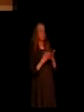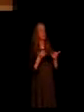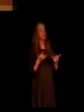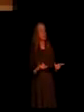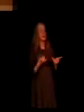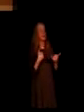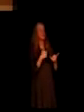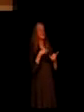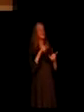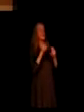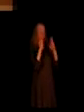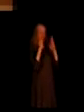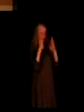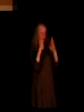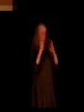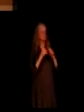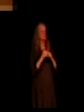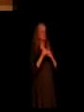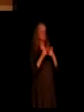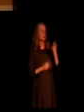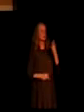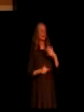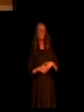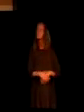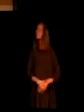start paying attention.